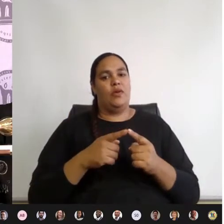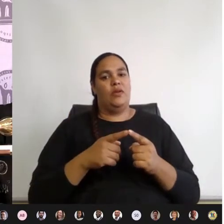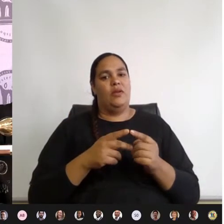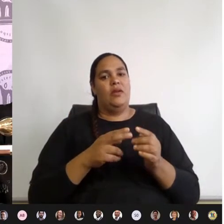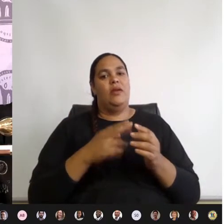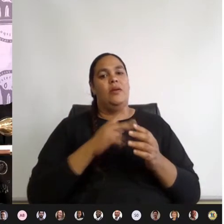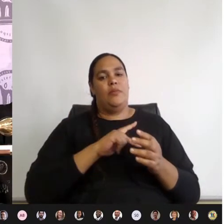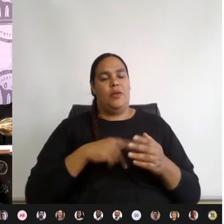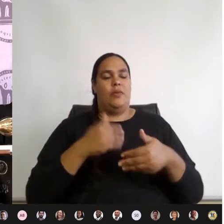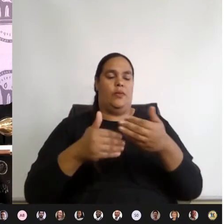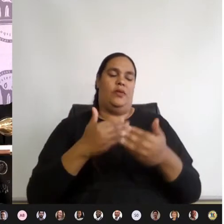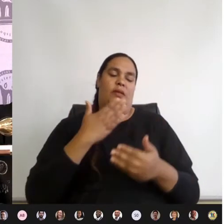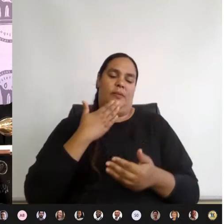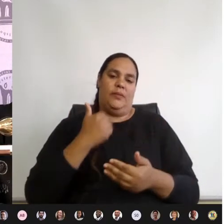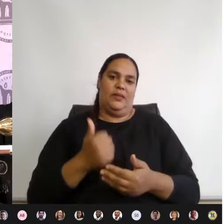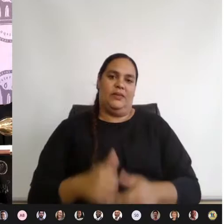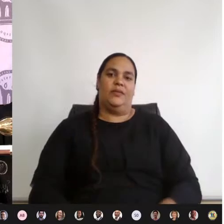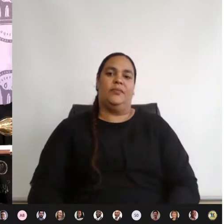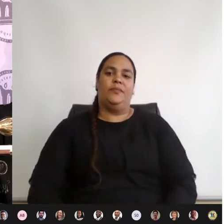to proceed.